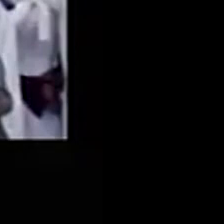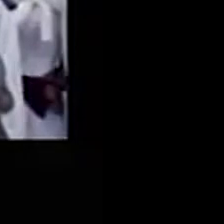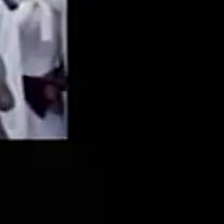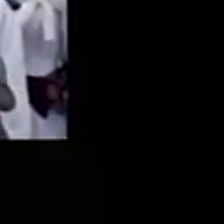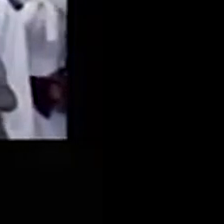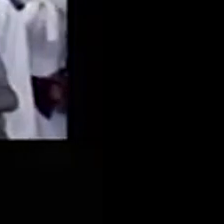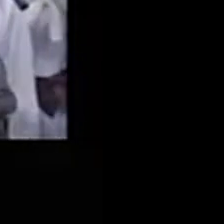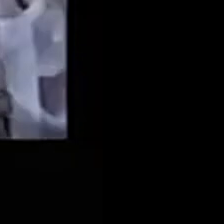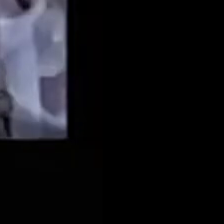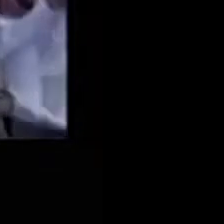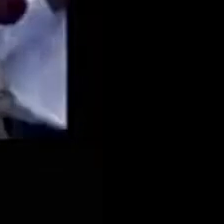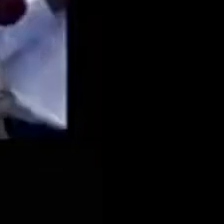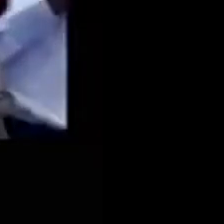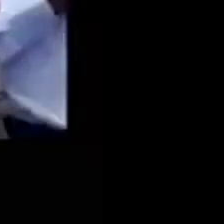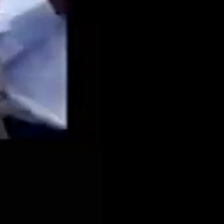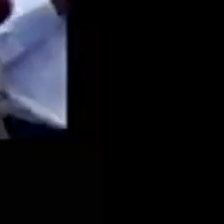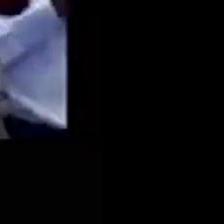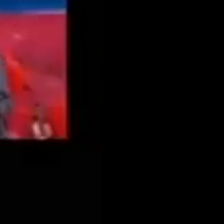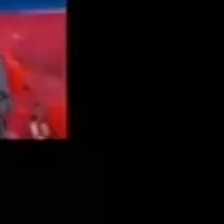me.